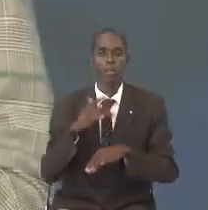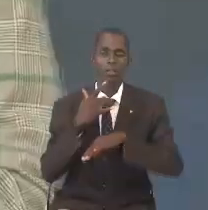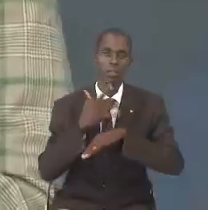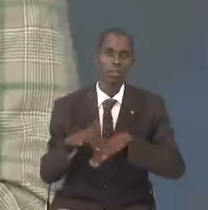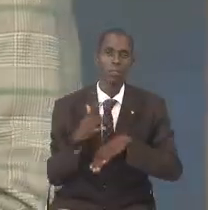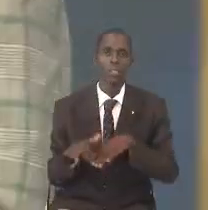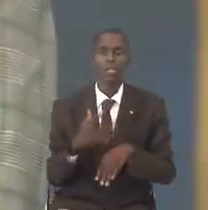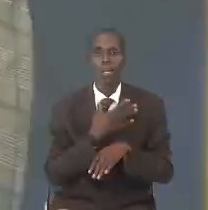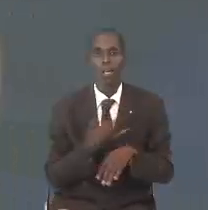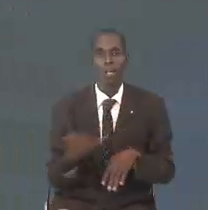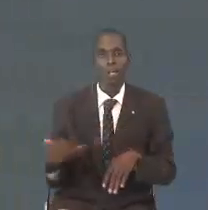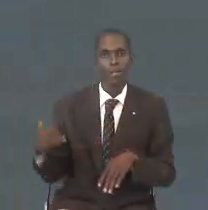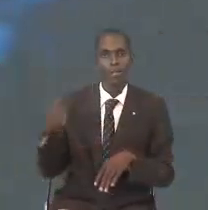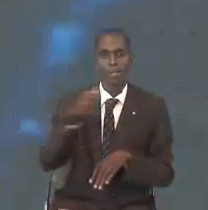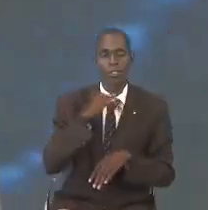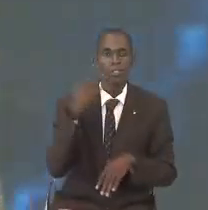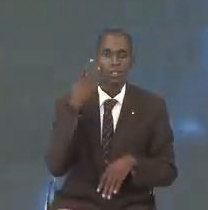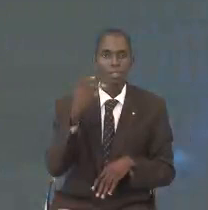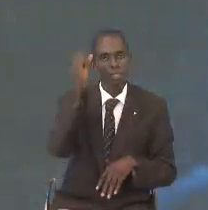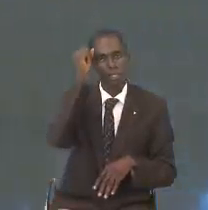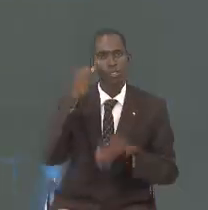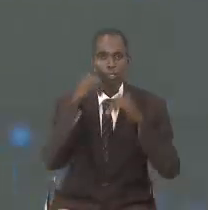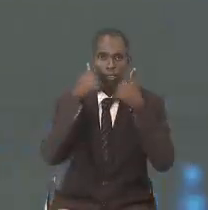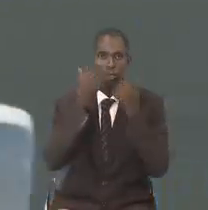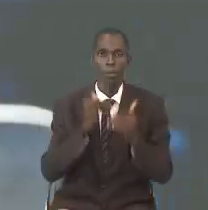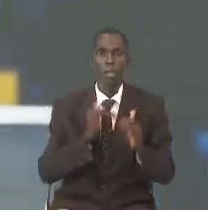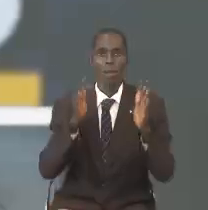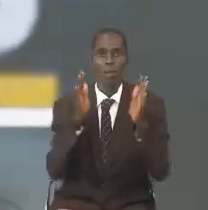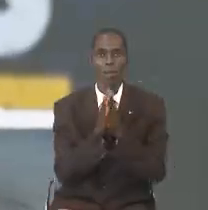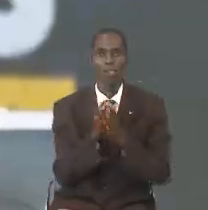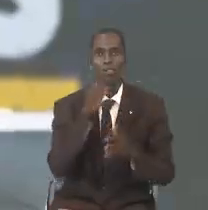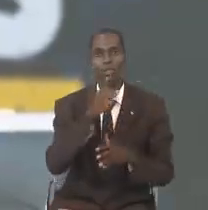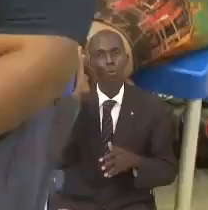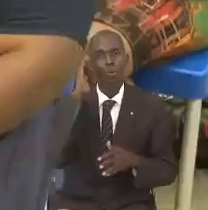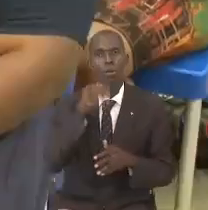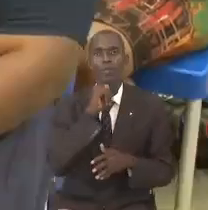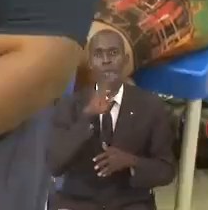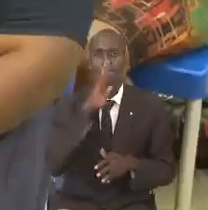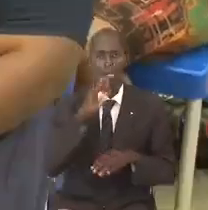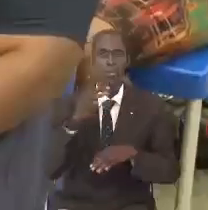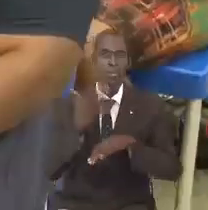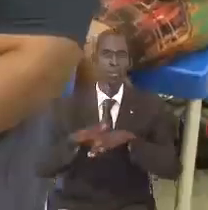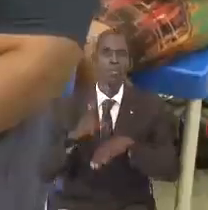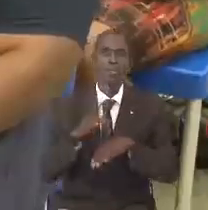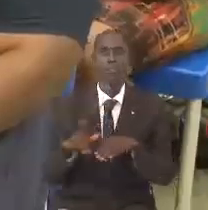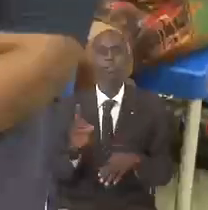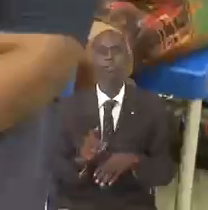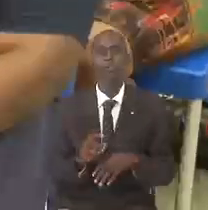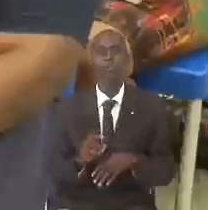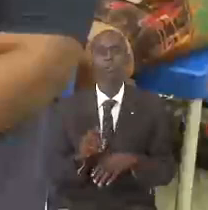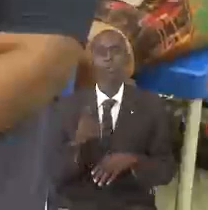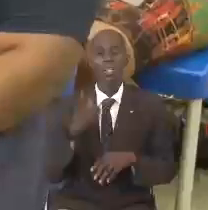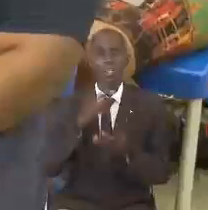see his shame. I pray you'll not be naked. The righteousness of the